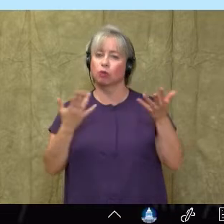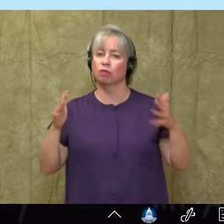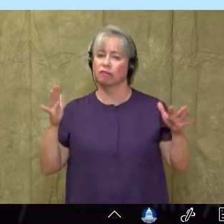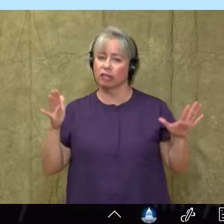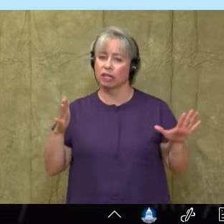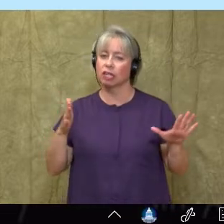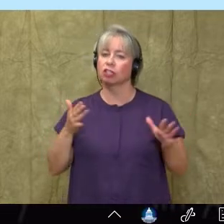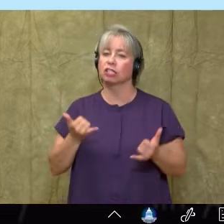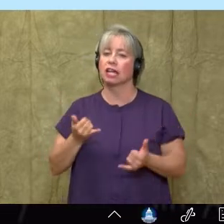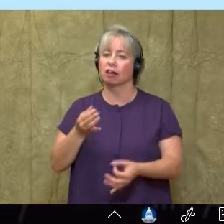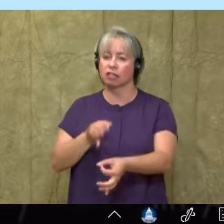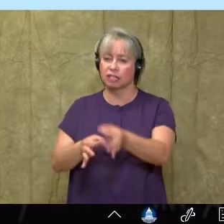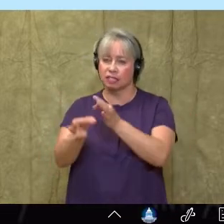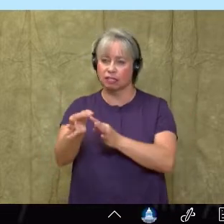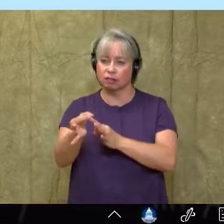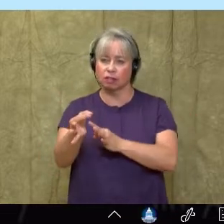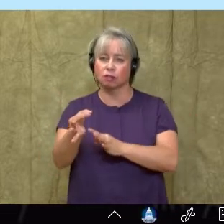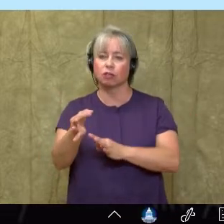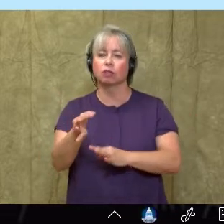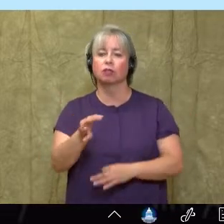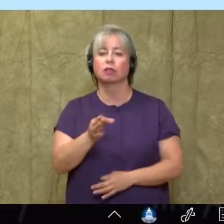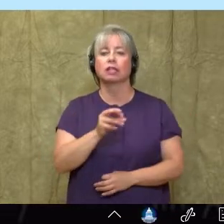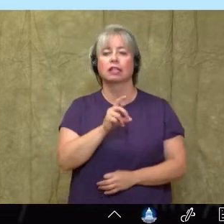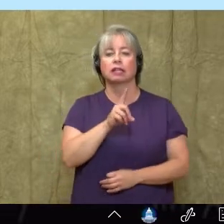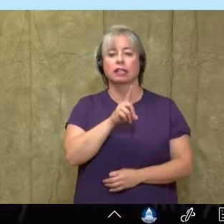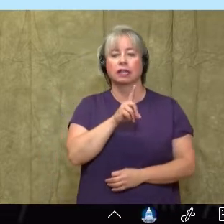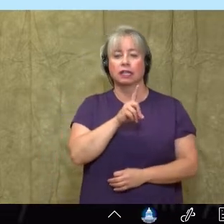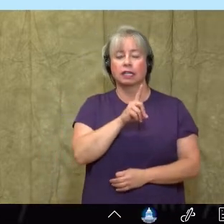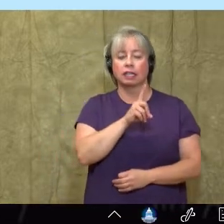in. So D is equal to